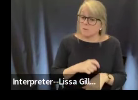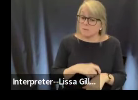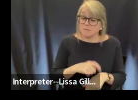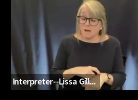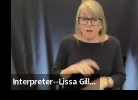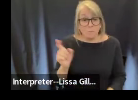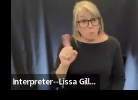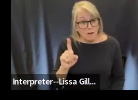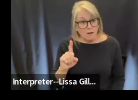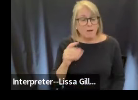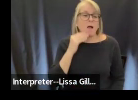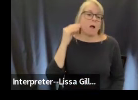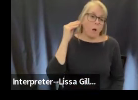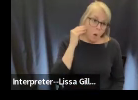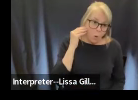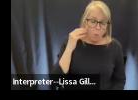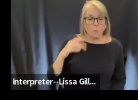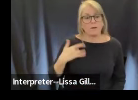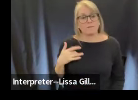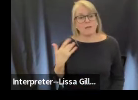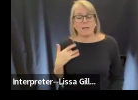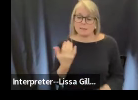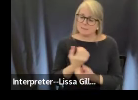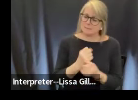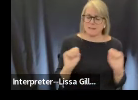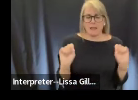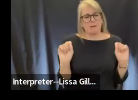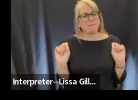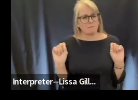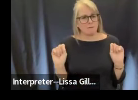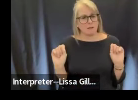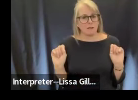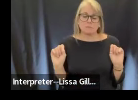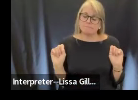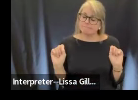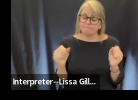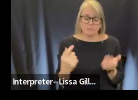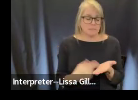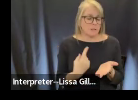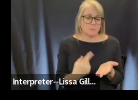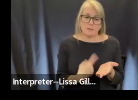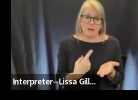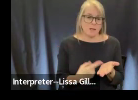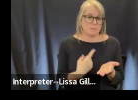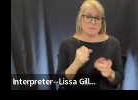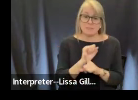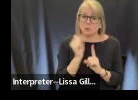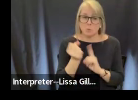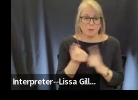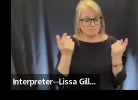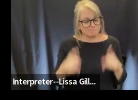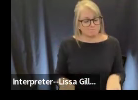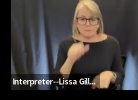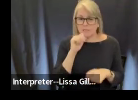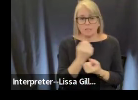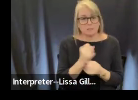and where we live, and we feel like that's our safe place. And we need to know that sometimes we can actually create unsafe situations in